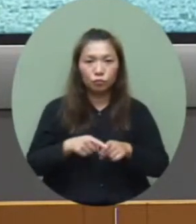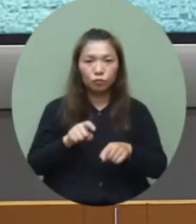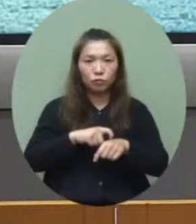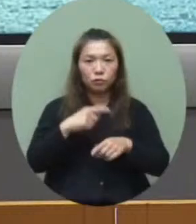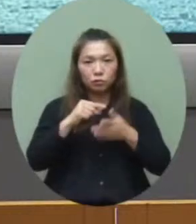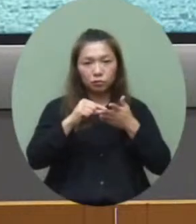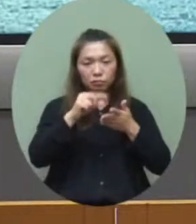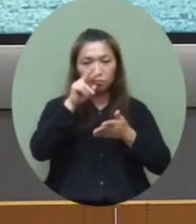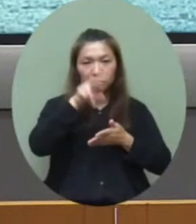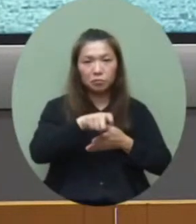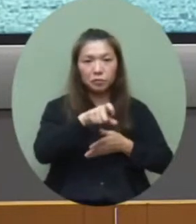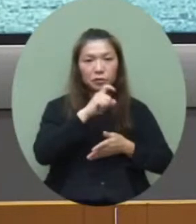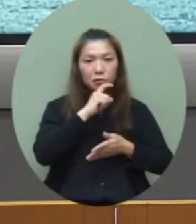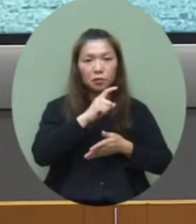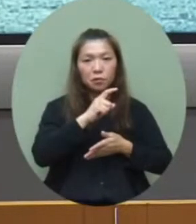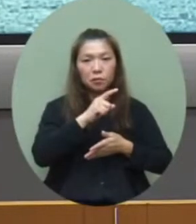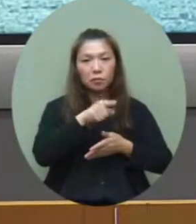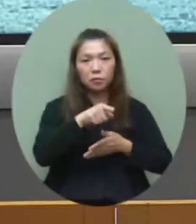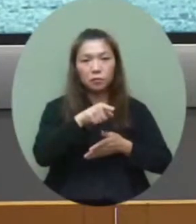afraid that